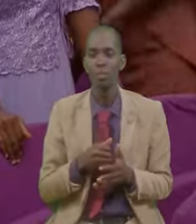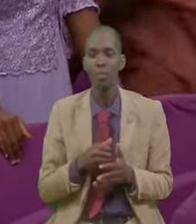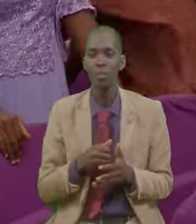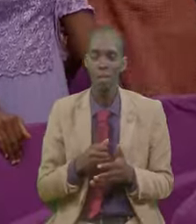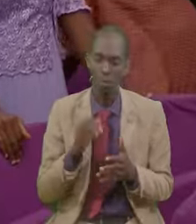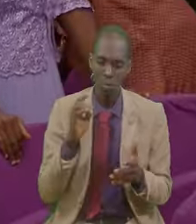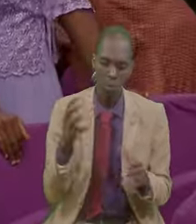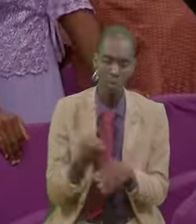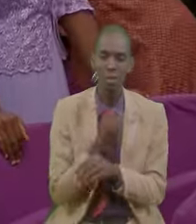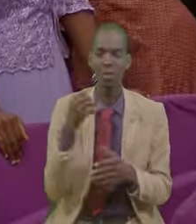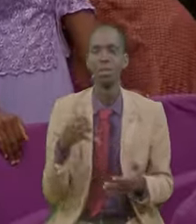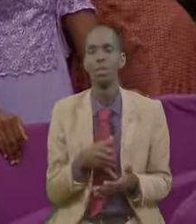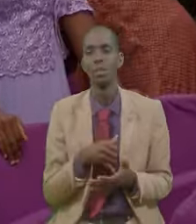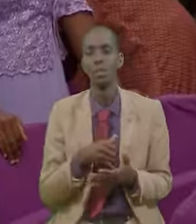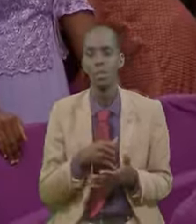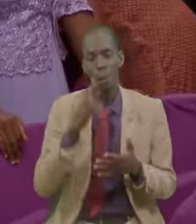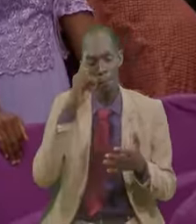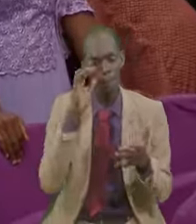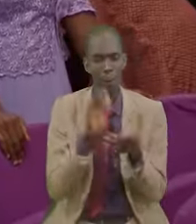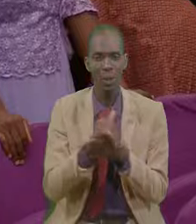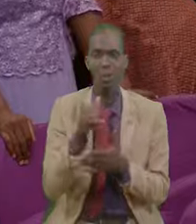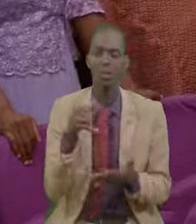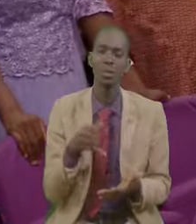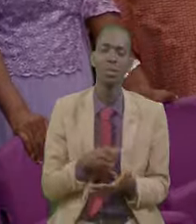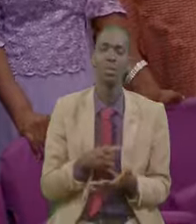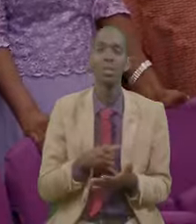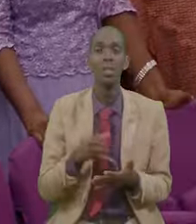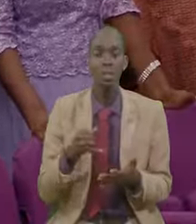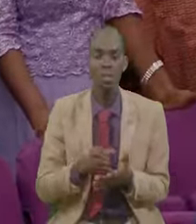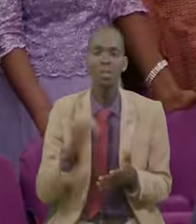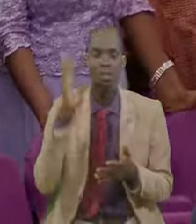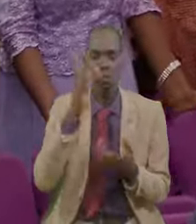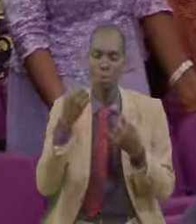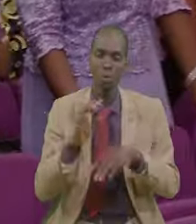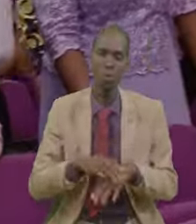Stand on it. Believe it. It's done.